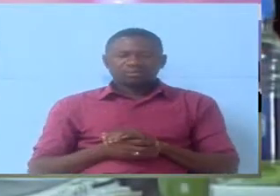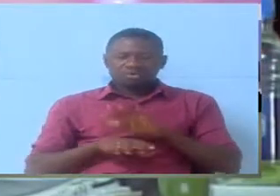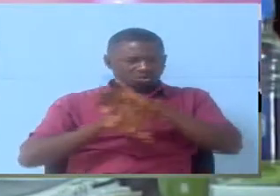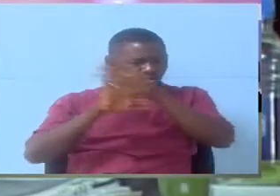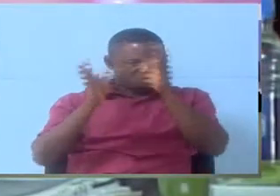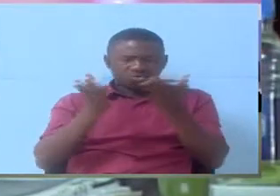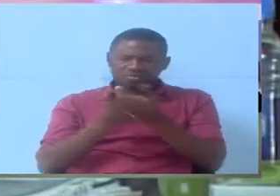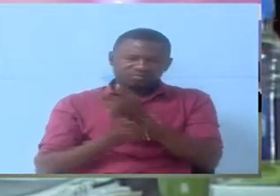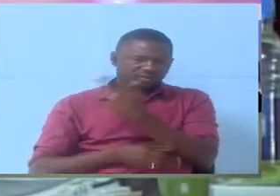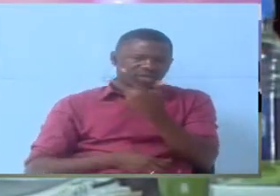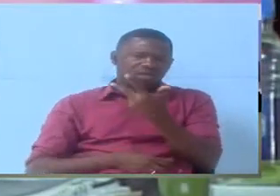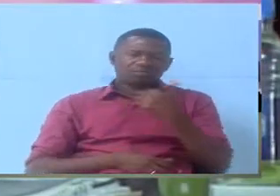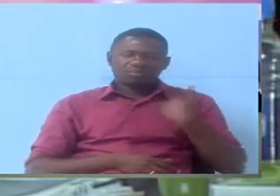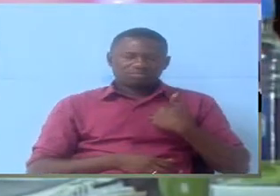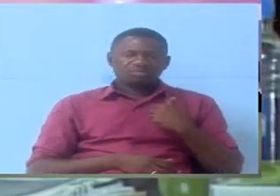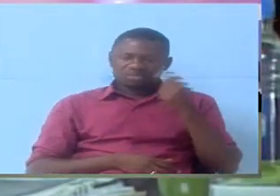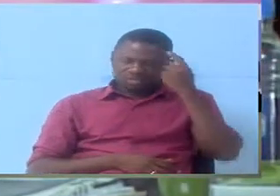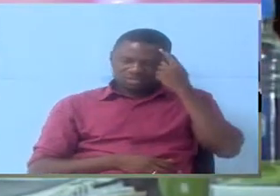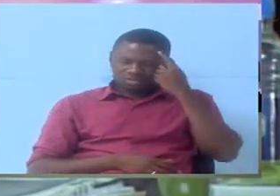them. Ibe.